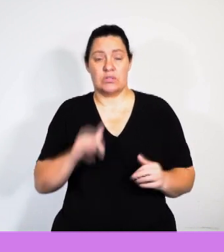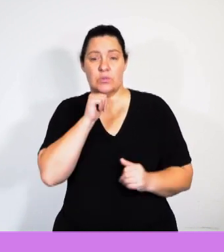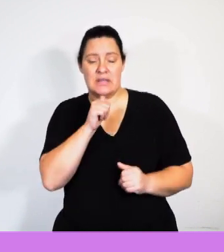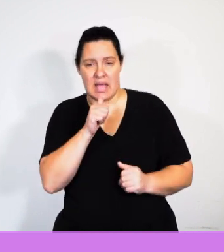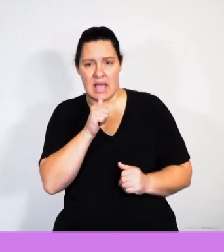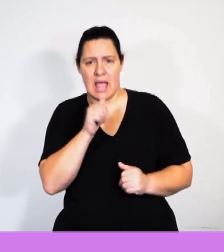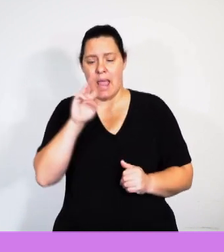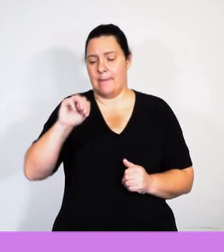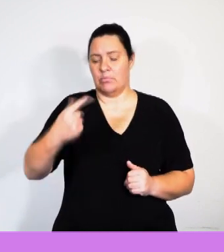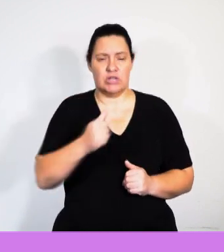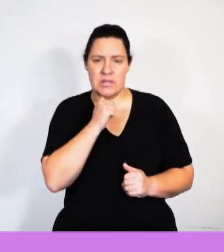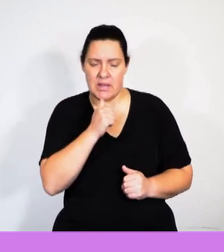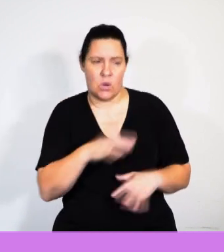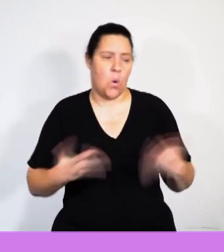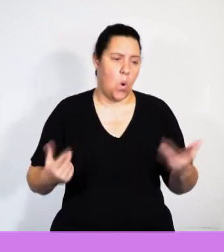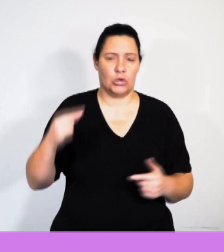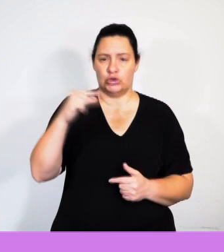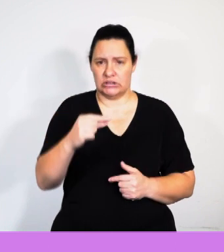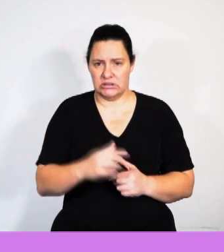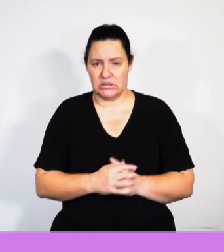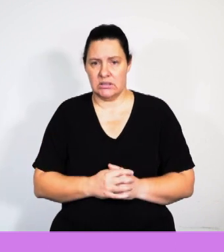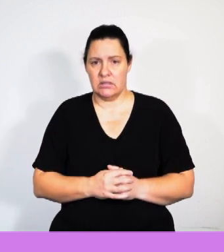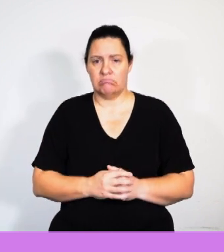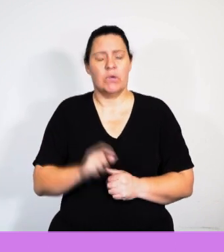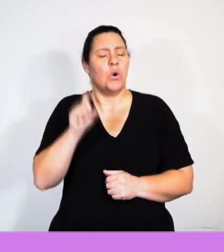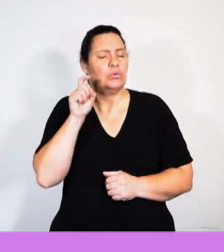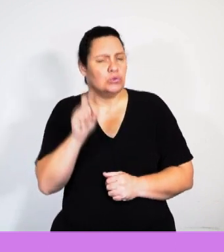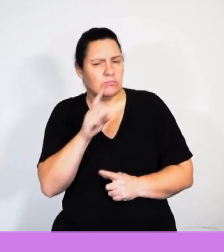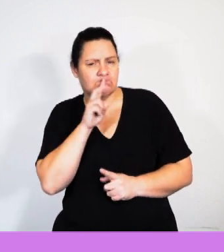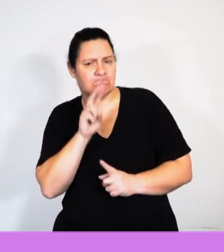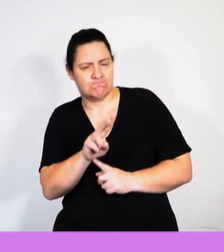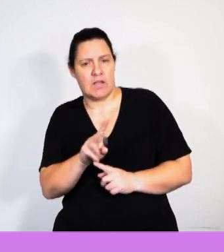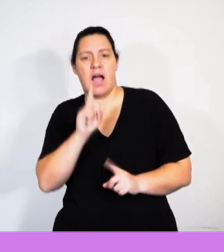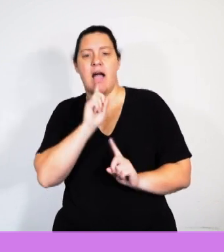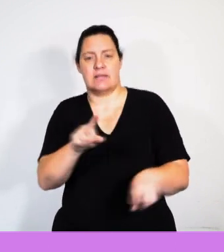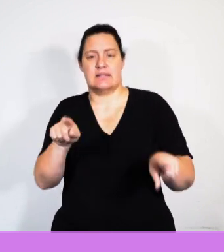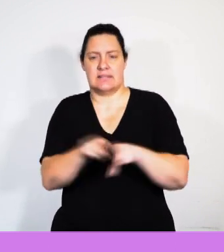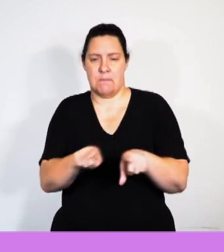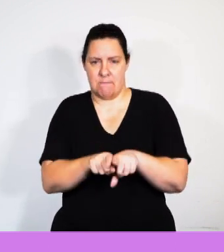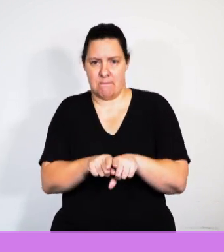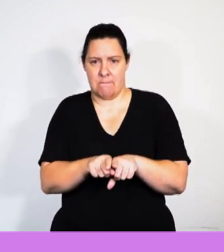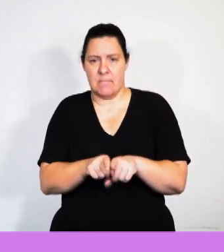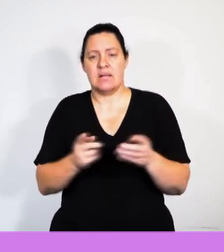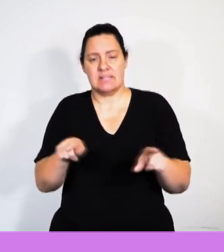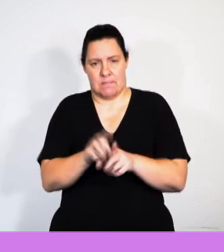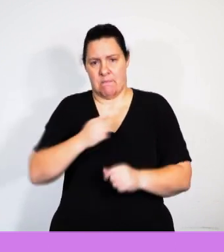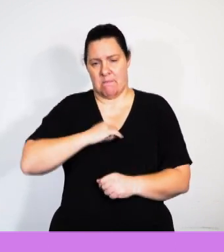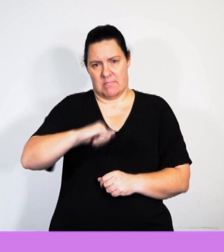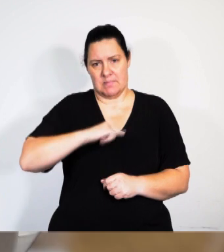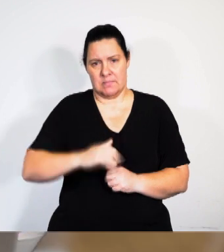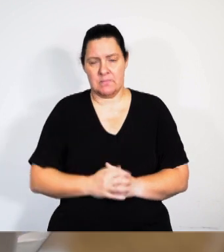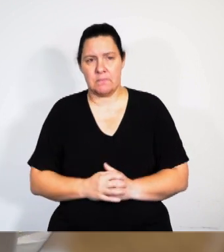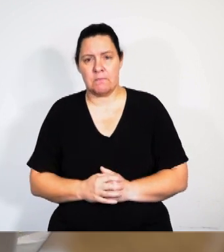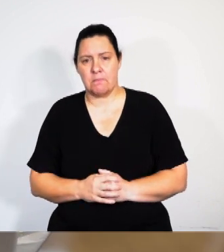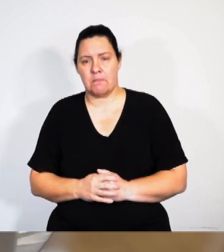even if it is in milligrams or in grams, you should be able to get the same answer as mine.